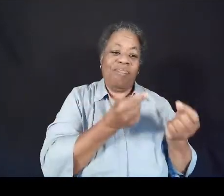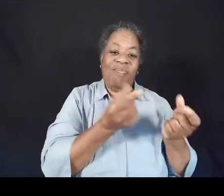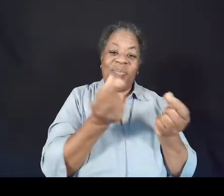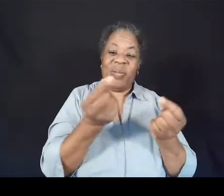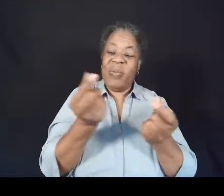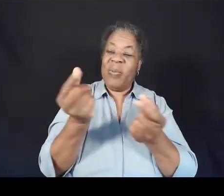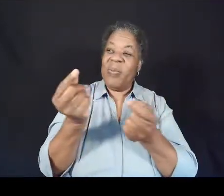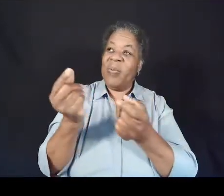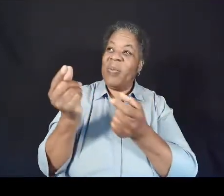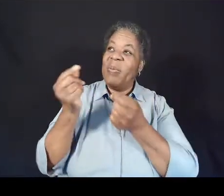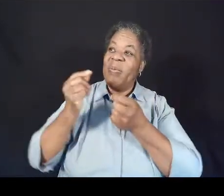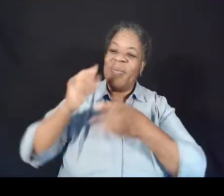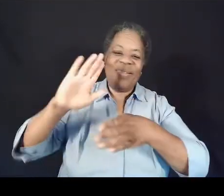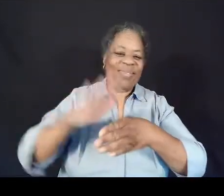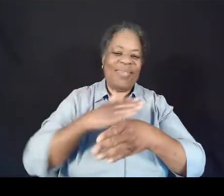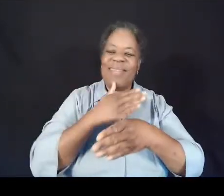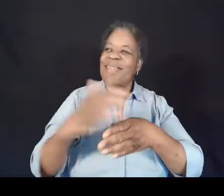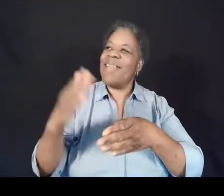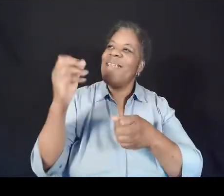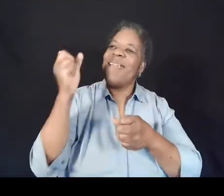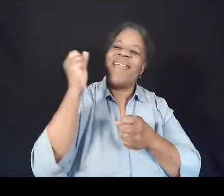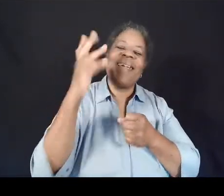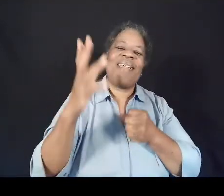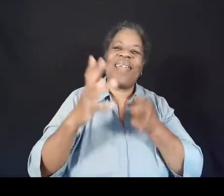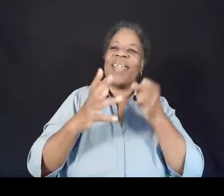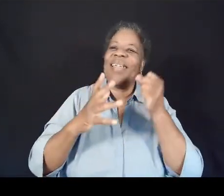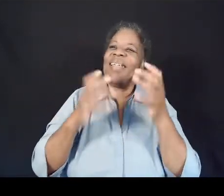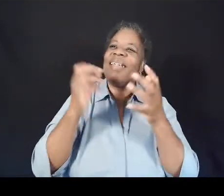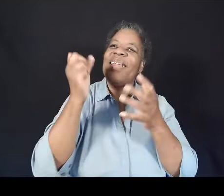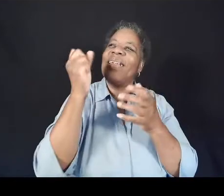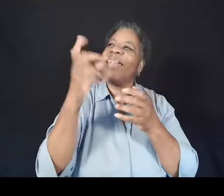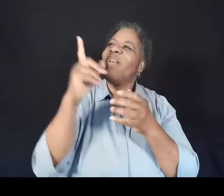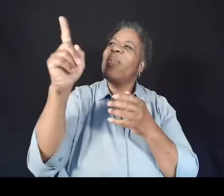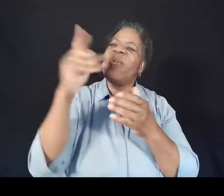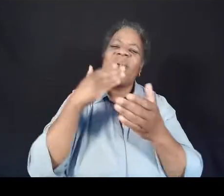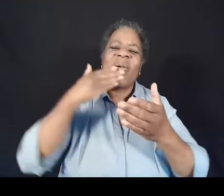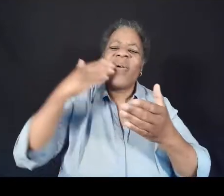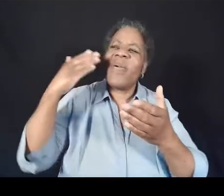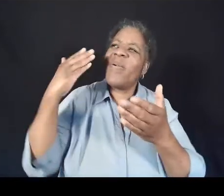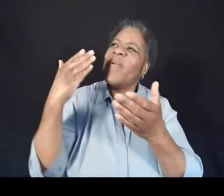able, I will sing of the goodness of